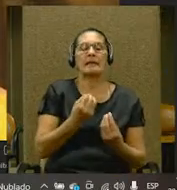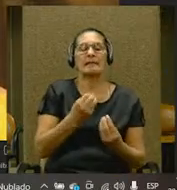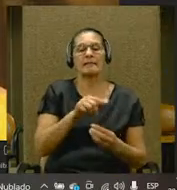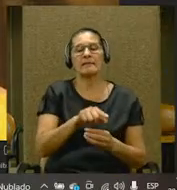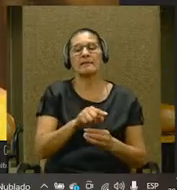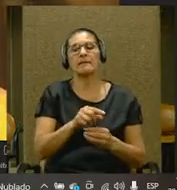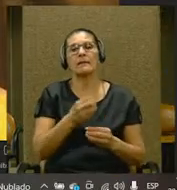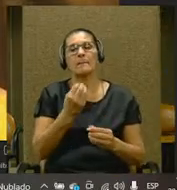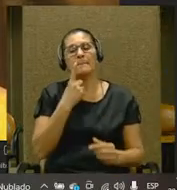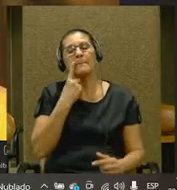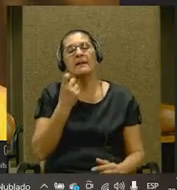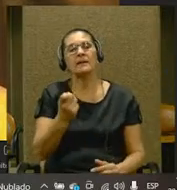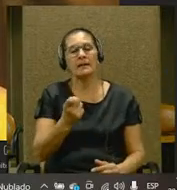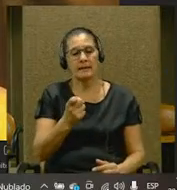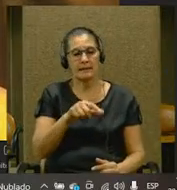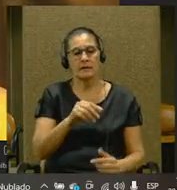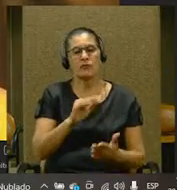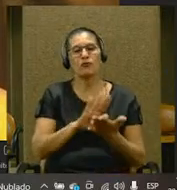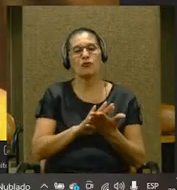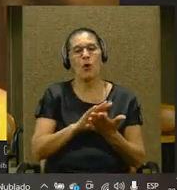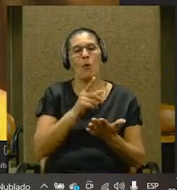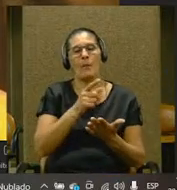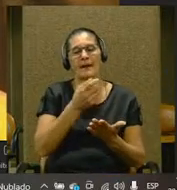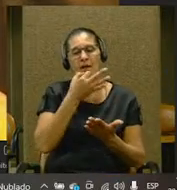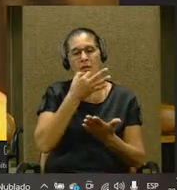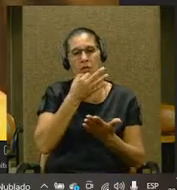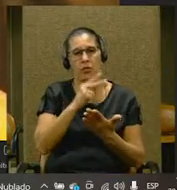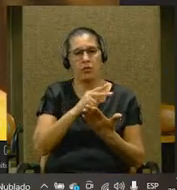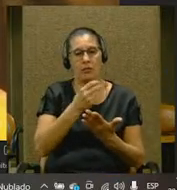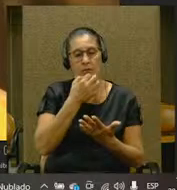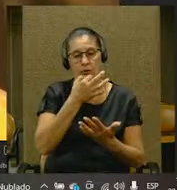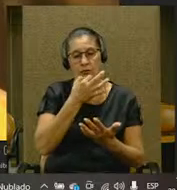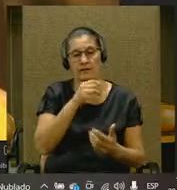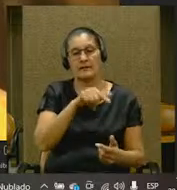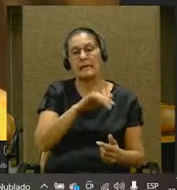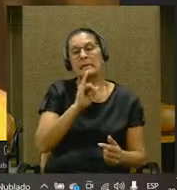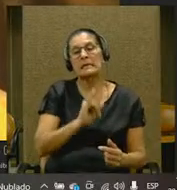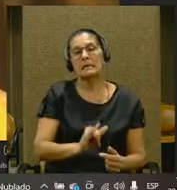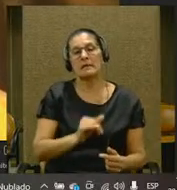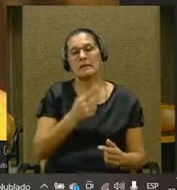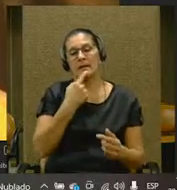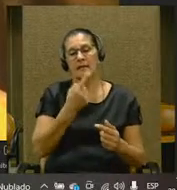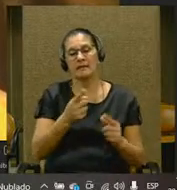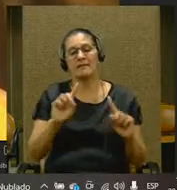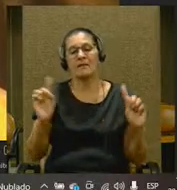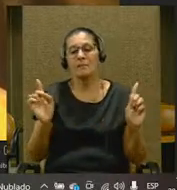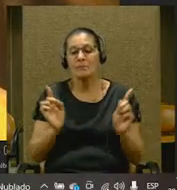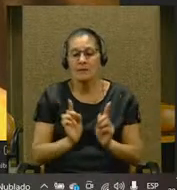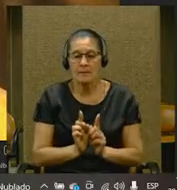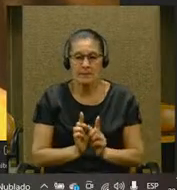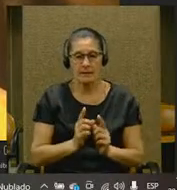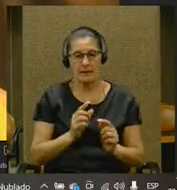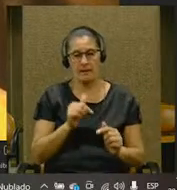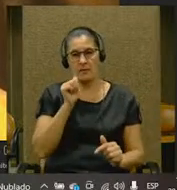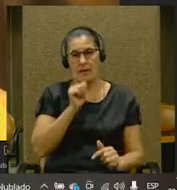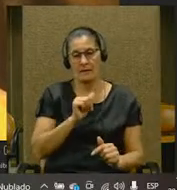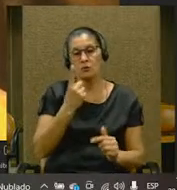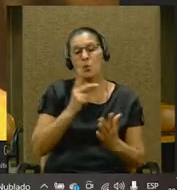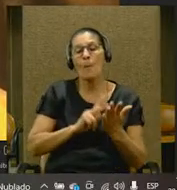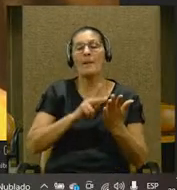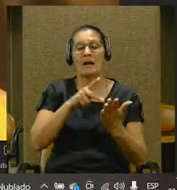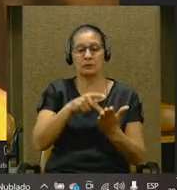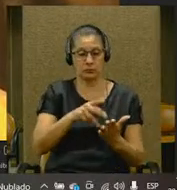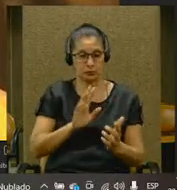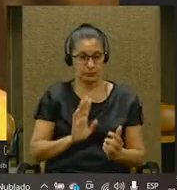that mentions many times, including the title harm reduction. I think that's a great step forward. It shows that policies